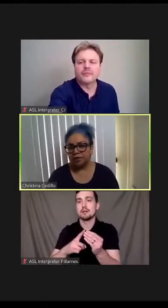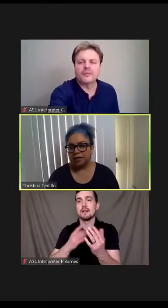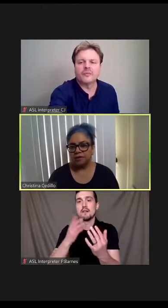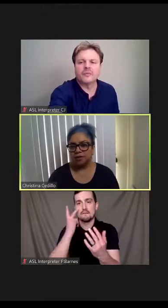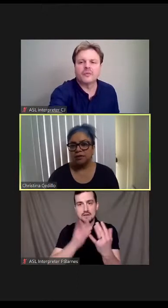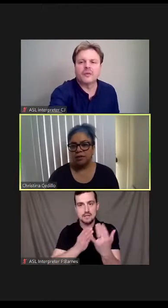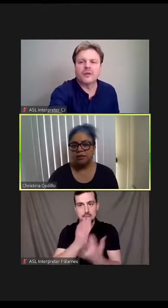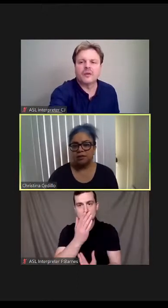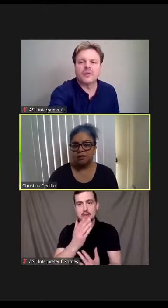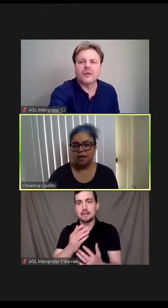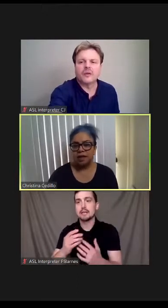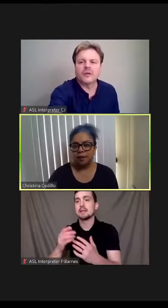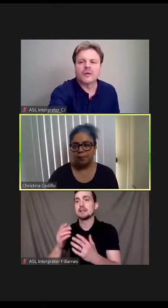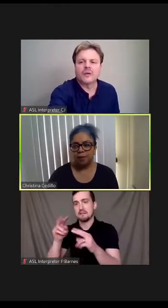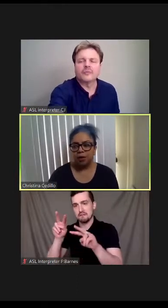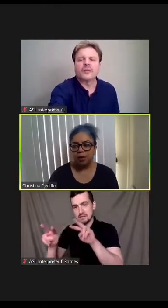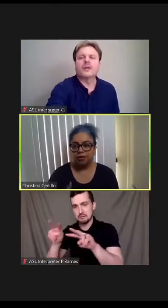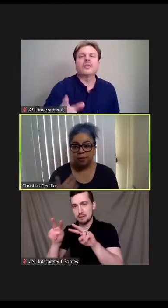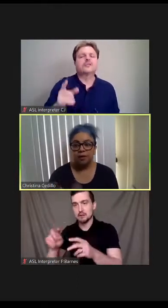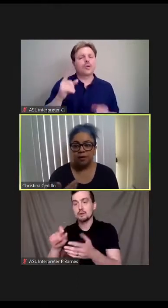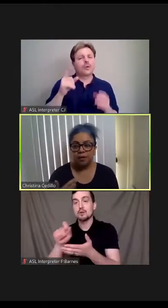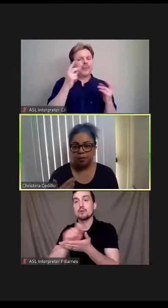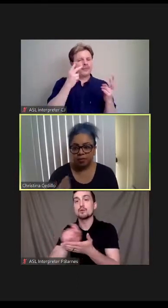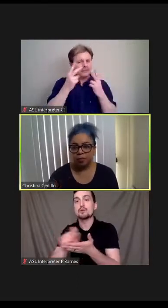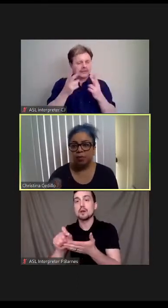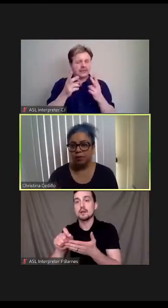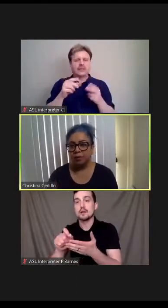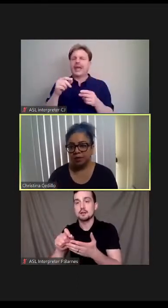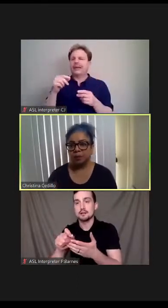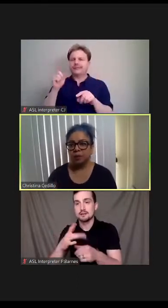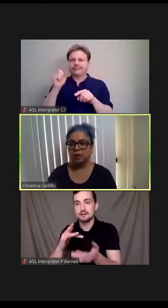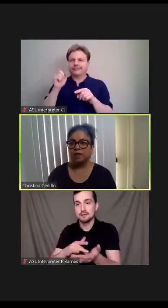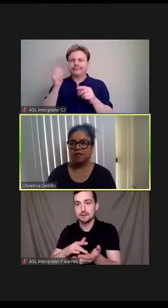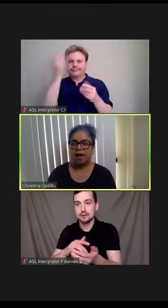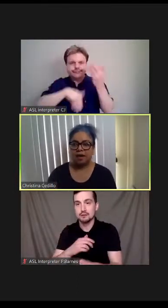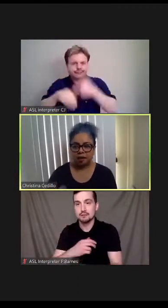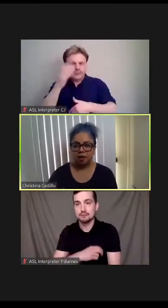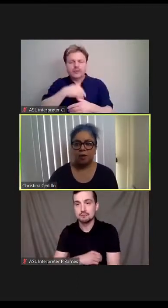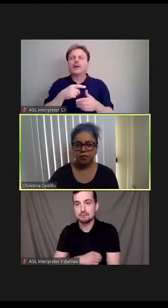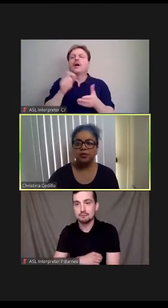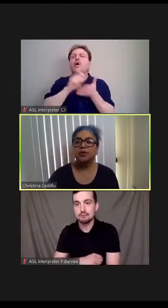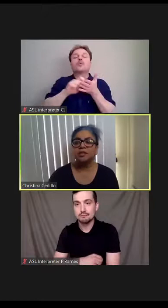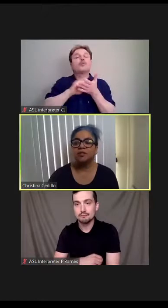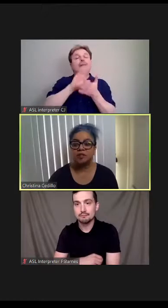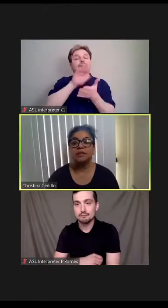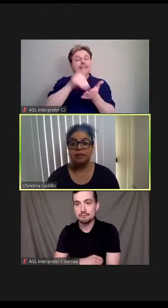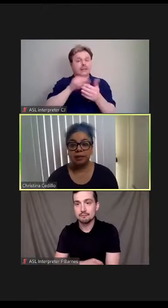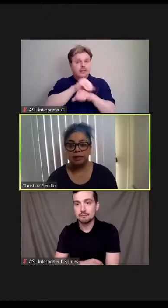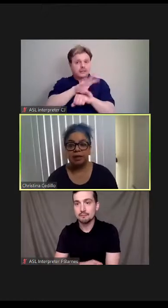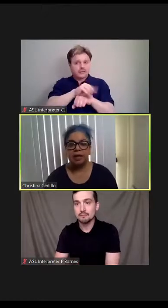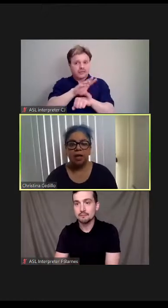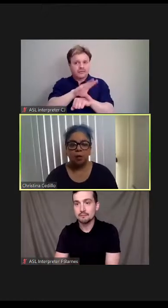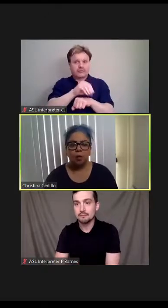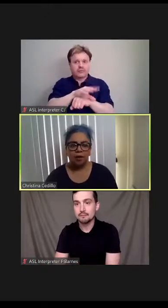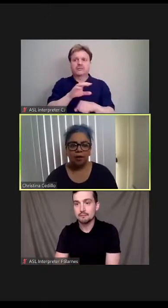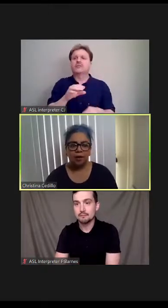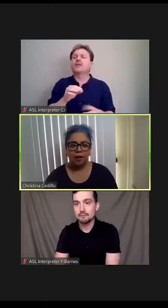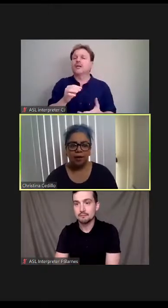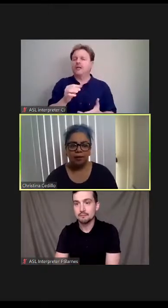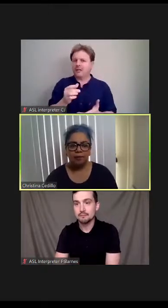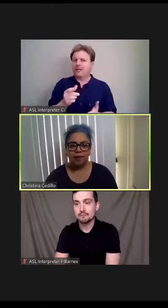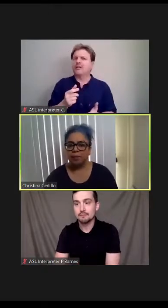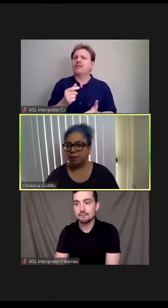Writing Center consultants are some of the most important people that help our students feel seen,